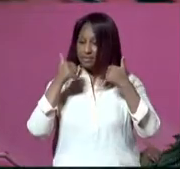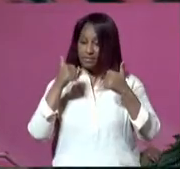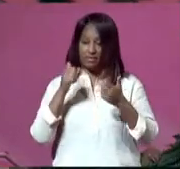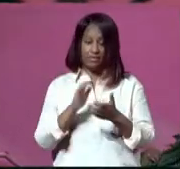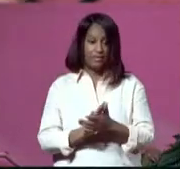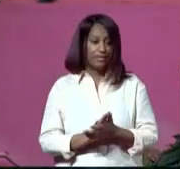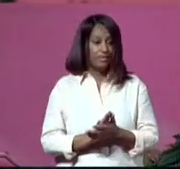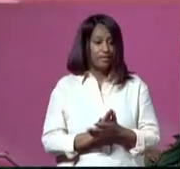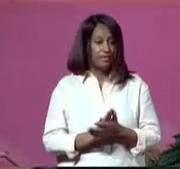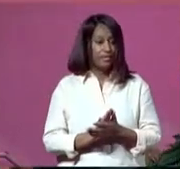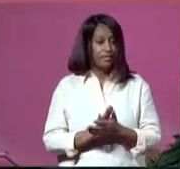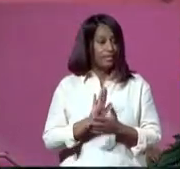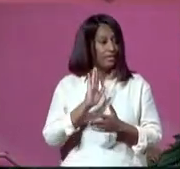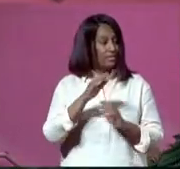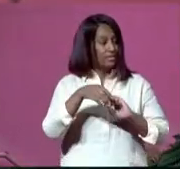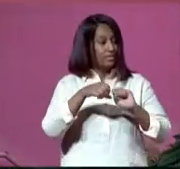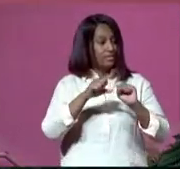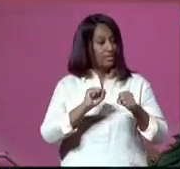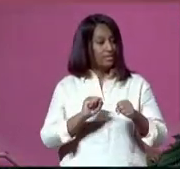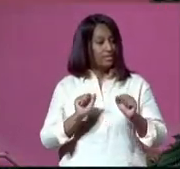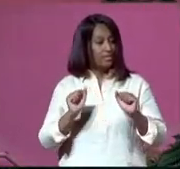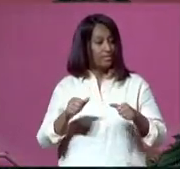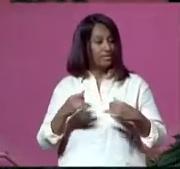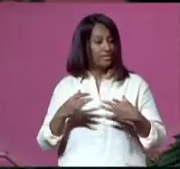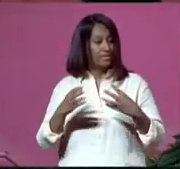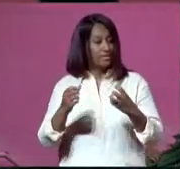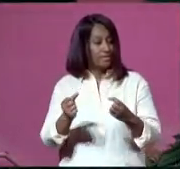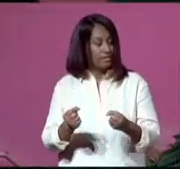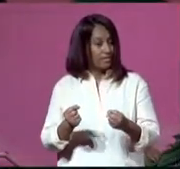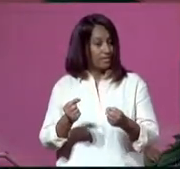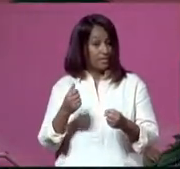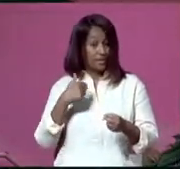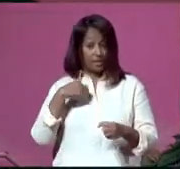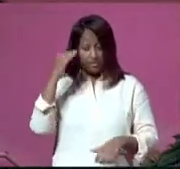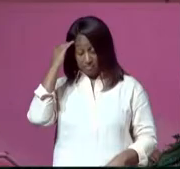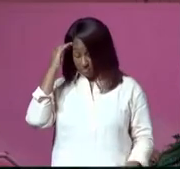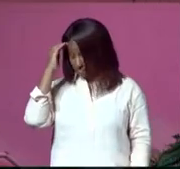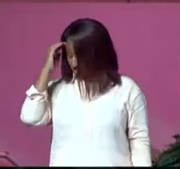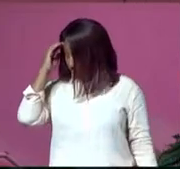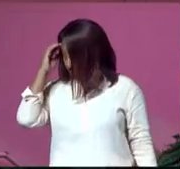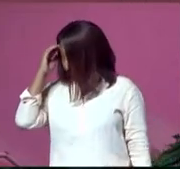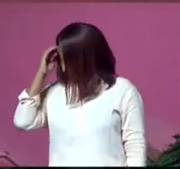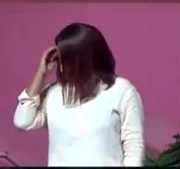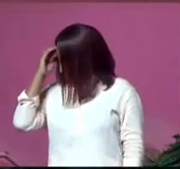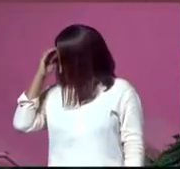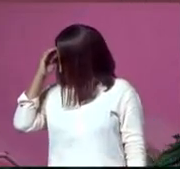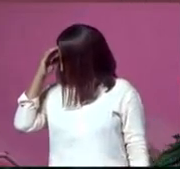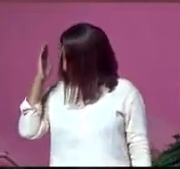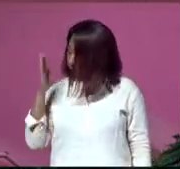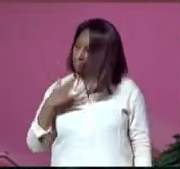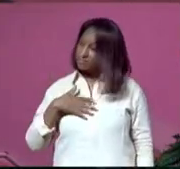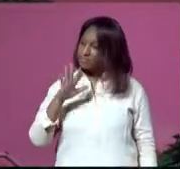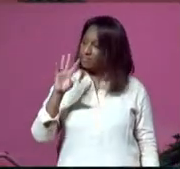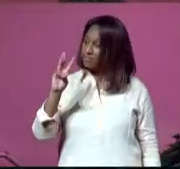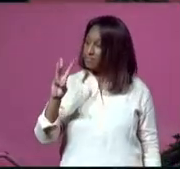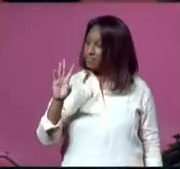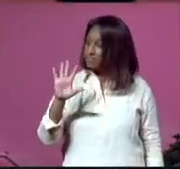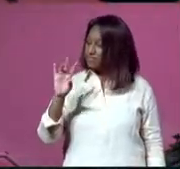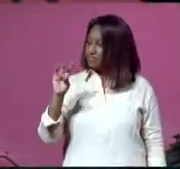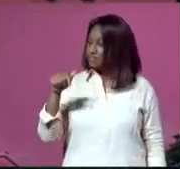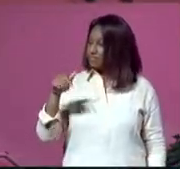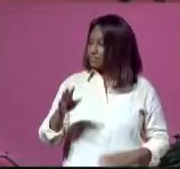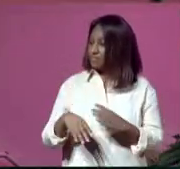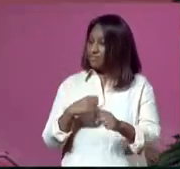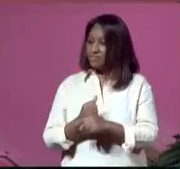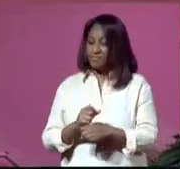That your brokenness get healed. Because I'm a living witness. I'm 56. I'll be 57 this year. I